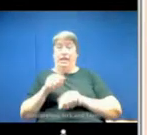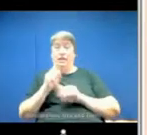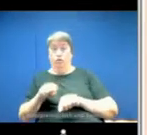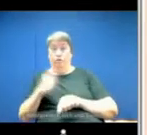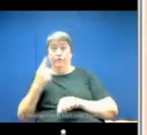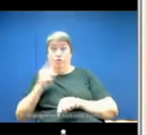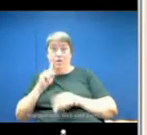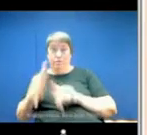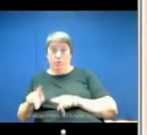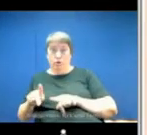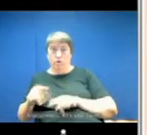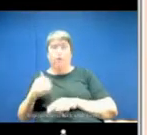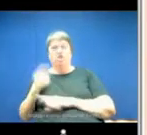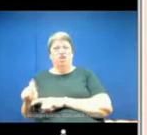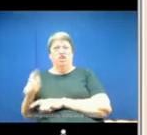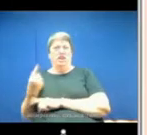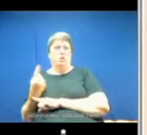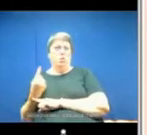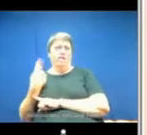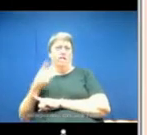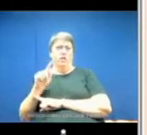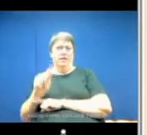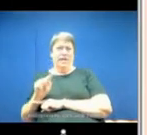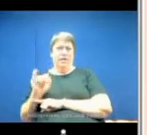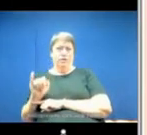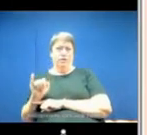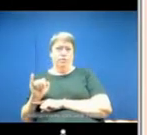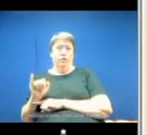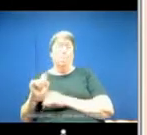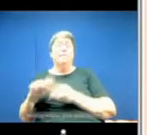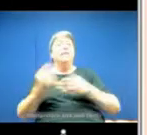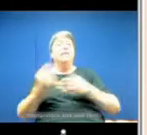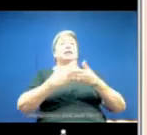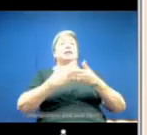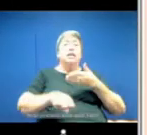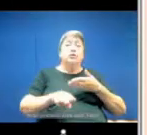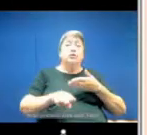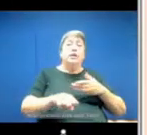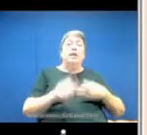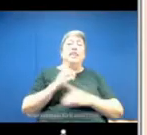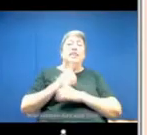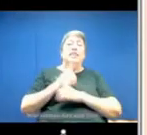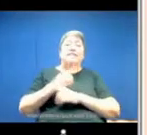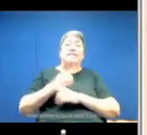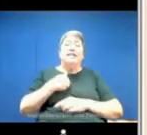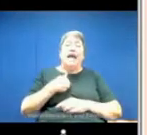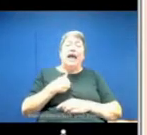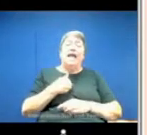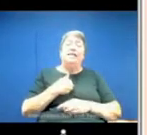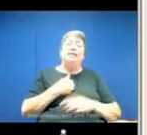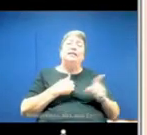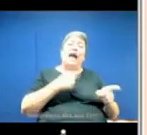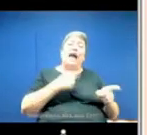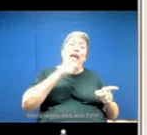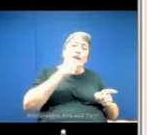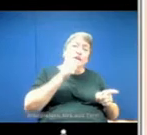Now, a week later, the defense has a hearing witness they will be deposing. And the plaintiff wants to attend and wants to use